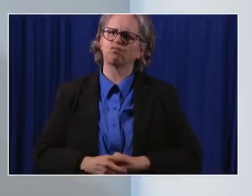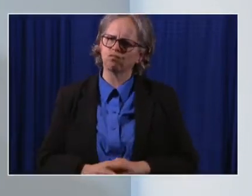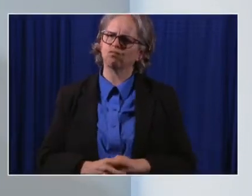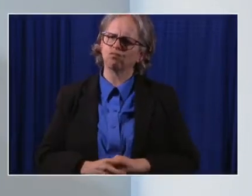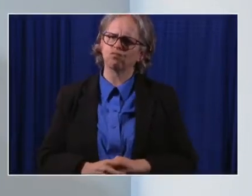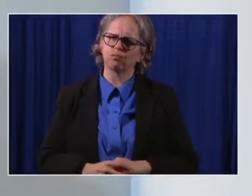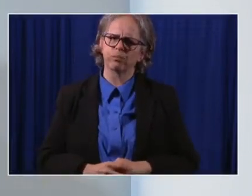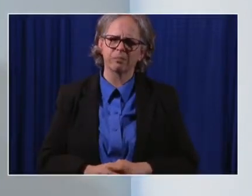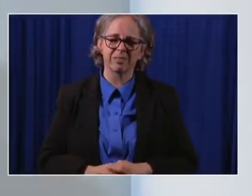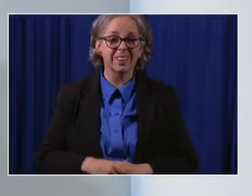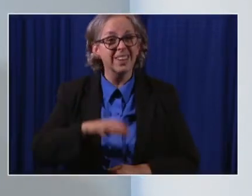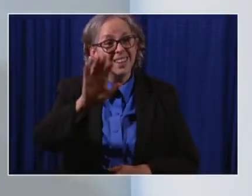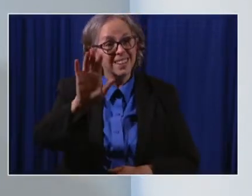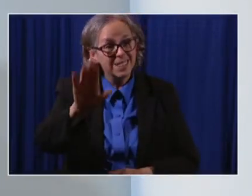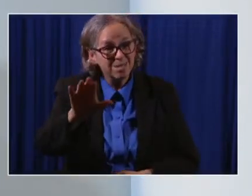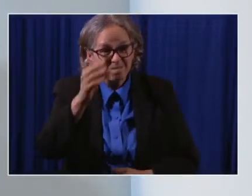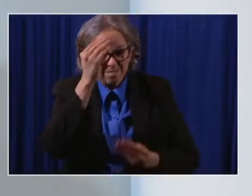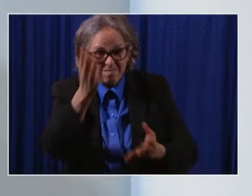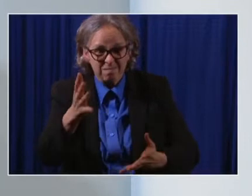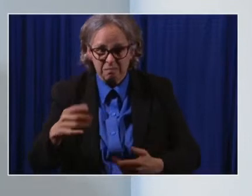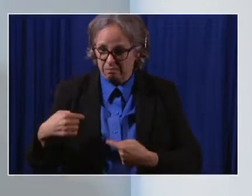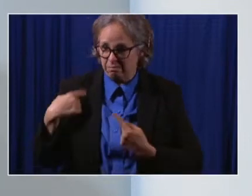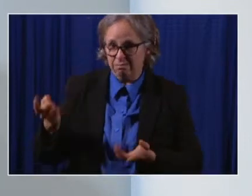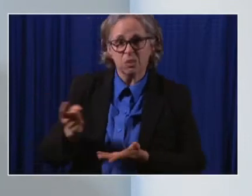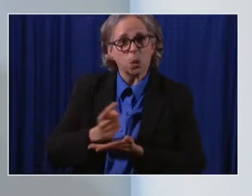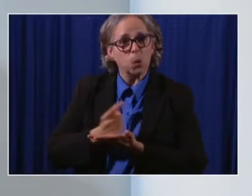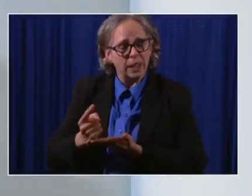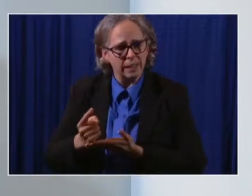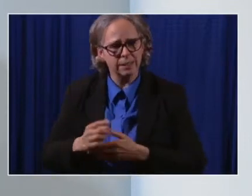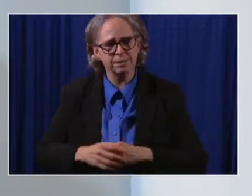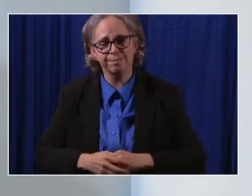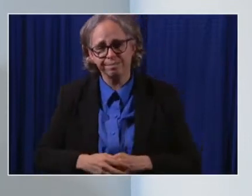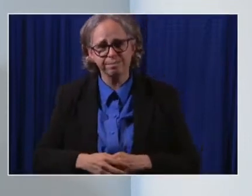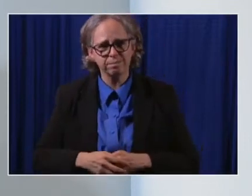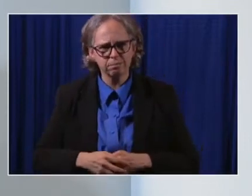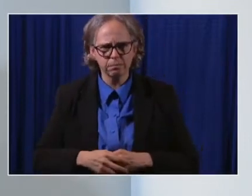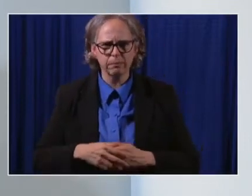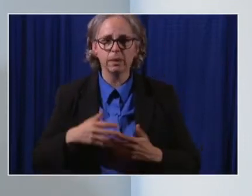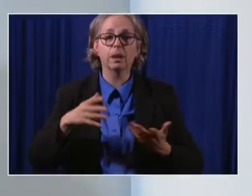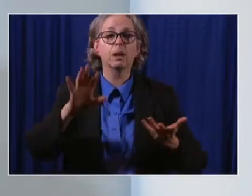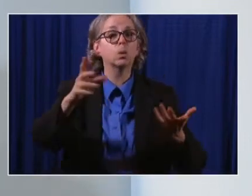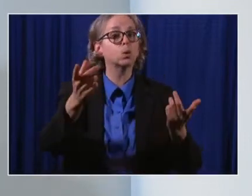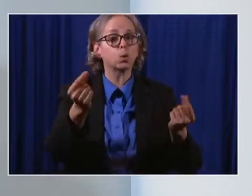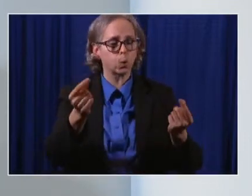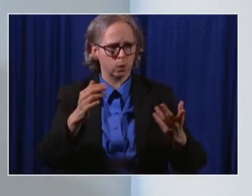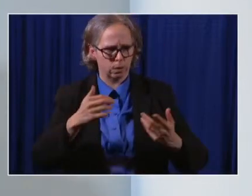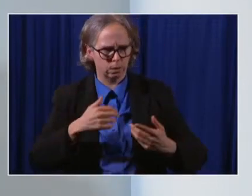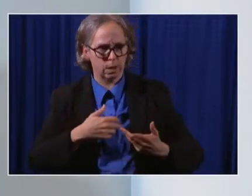we have received the plans from and had phone calls with the Browns and the Bengals to discuss their return to play this